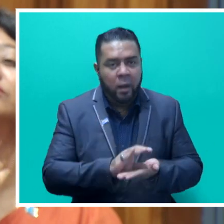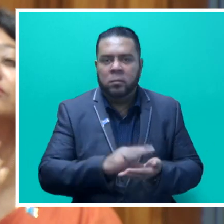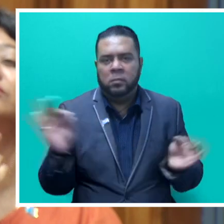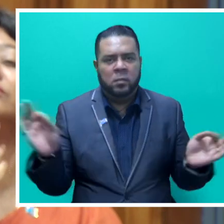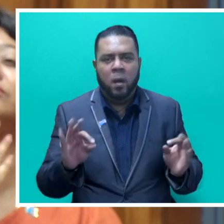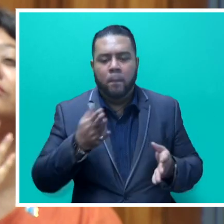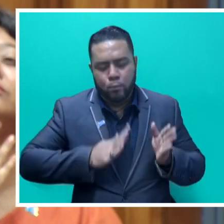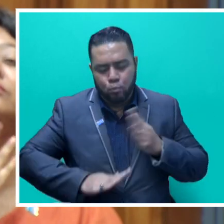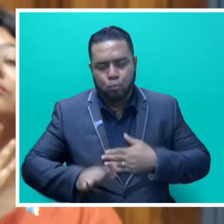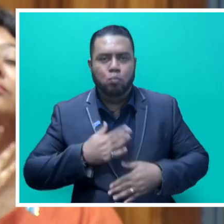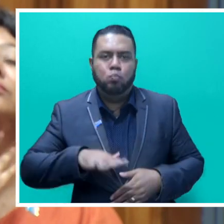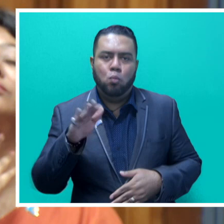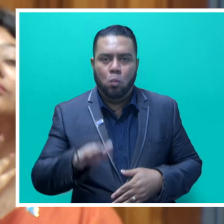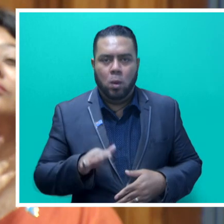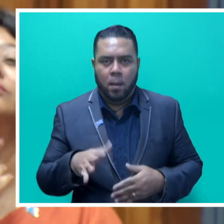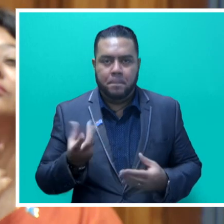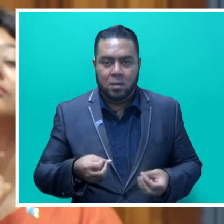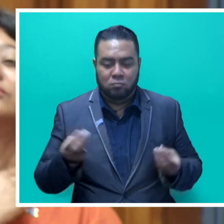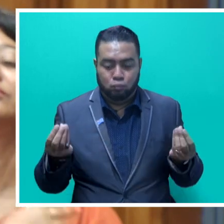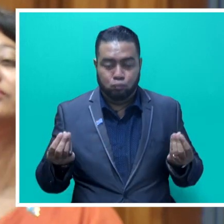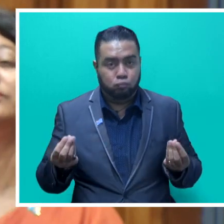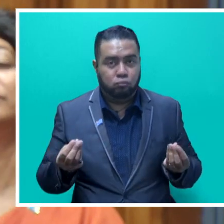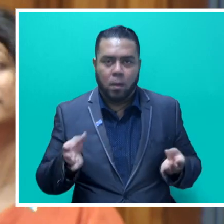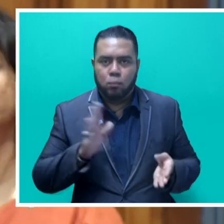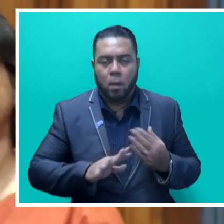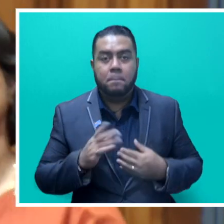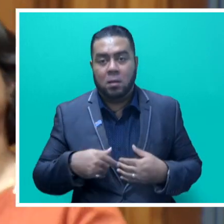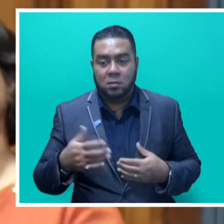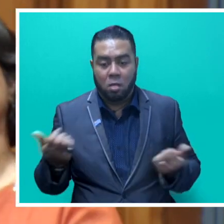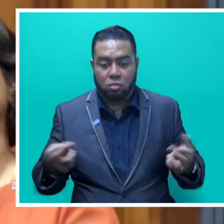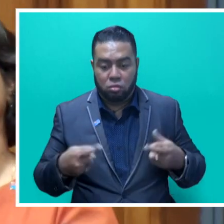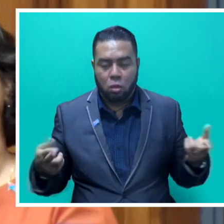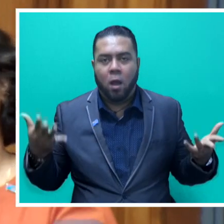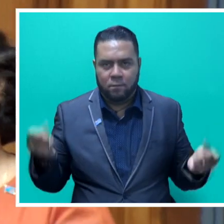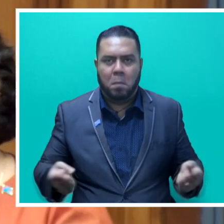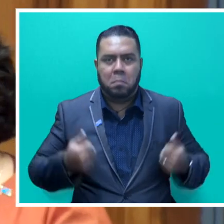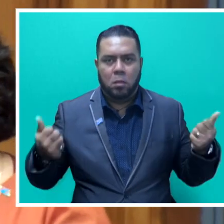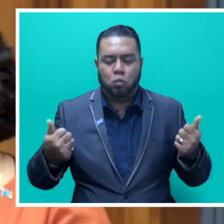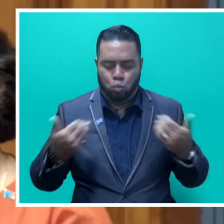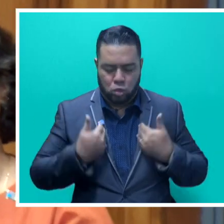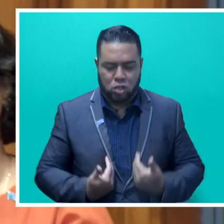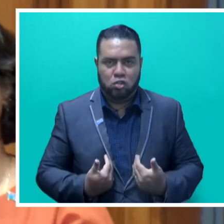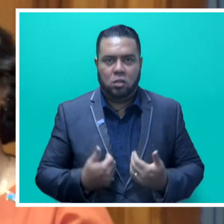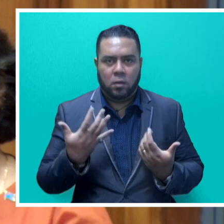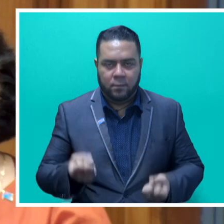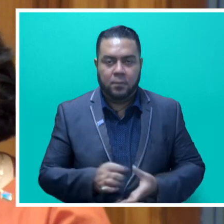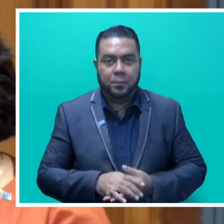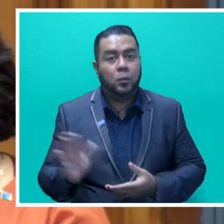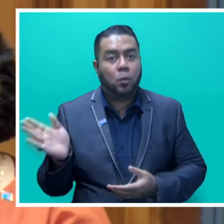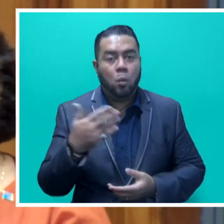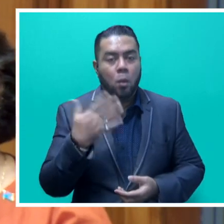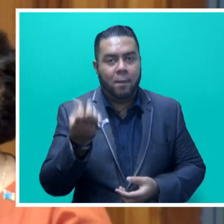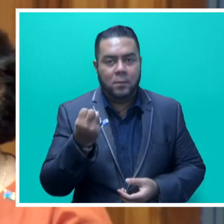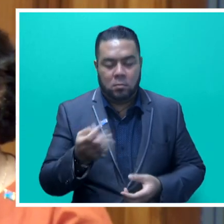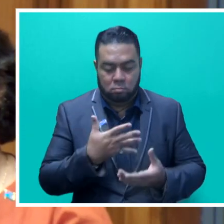wealth and economic gains that we can derive from the sustainable use of our natural resources. All efforts must now be made